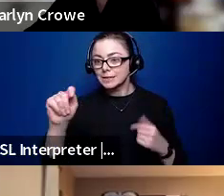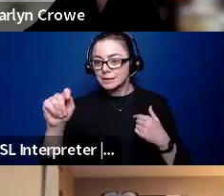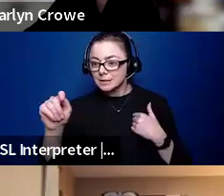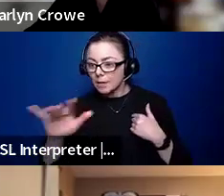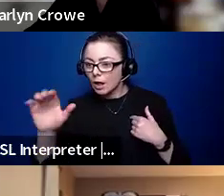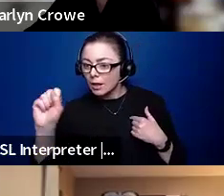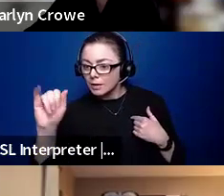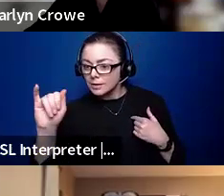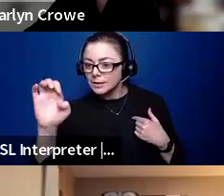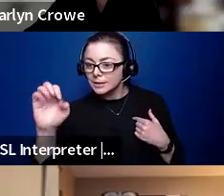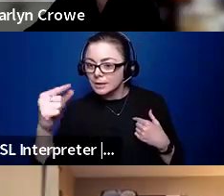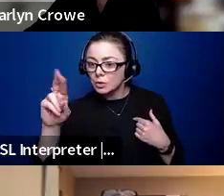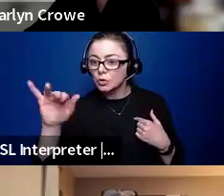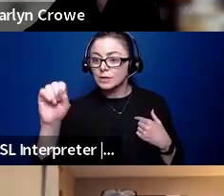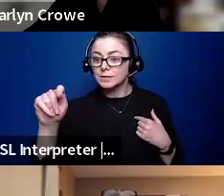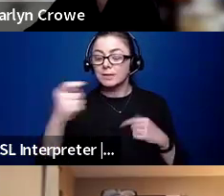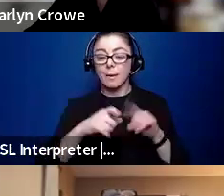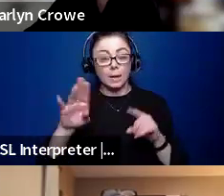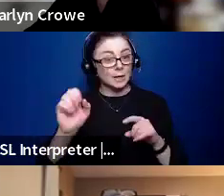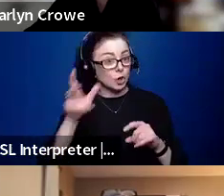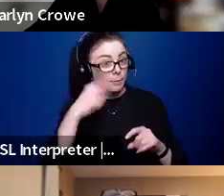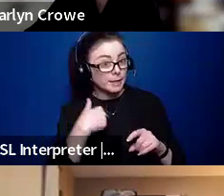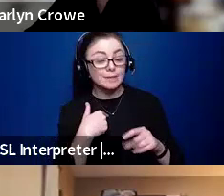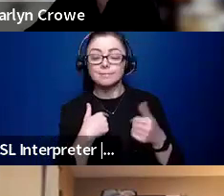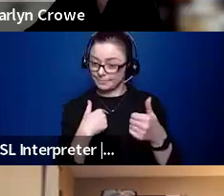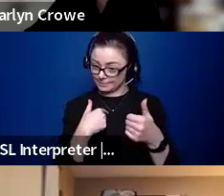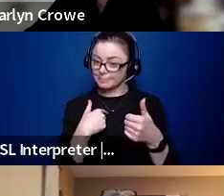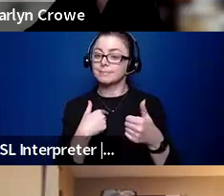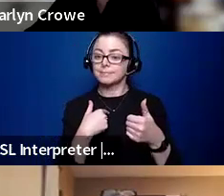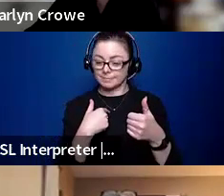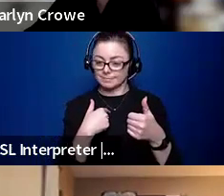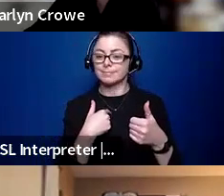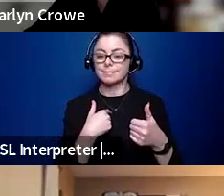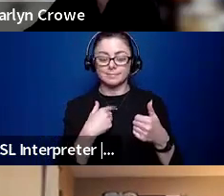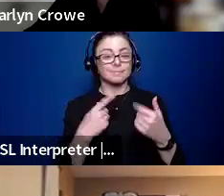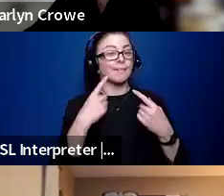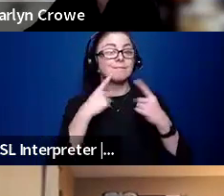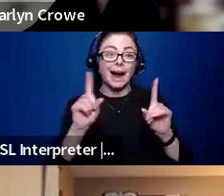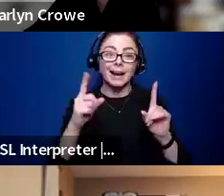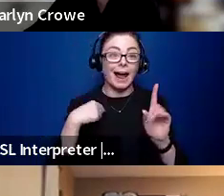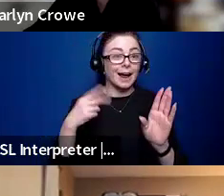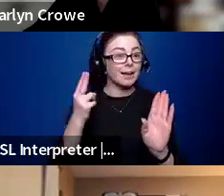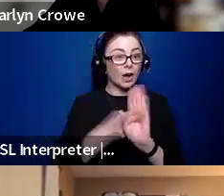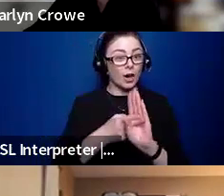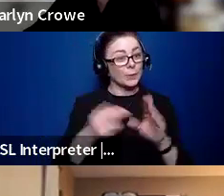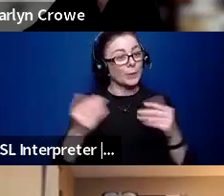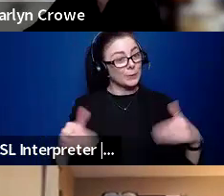Actually, excuse me, can you hear me? Okay, Yes. I finally got on. That was a process. I